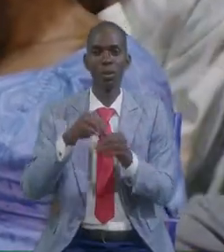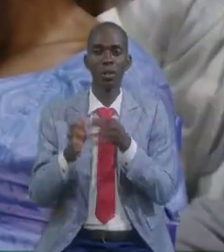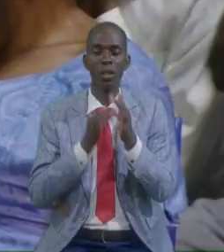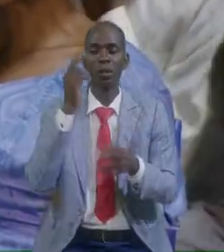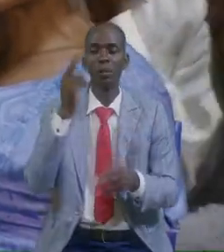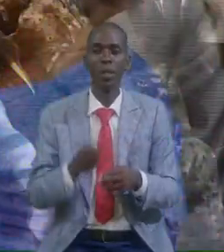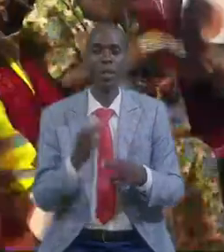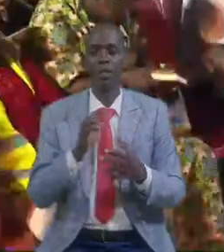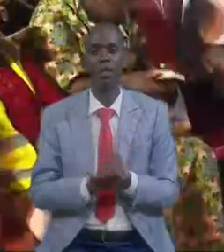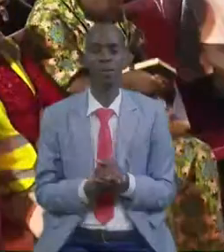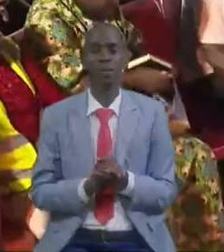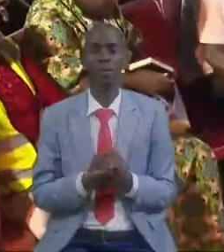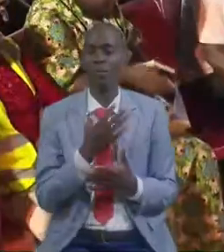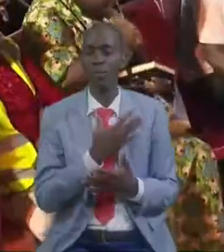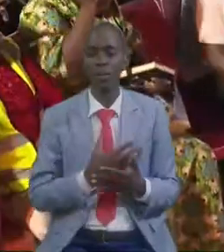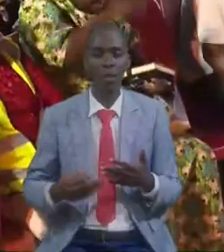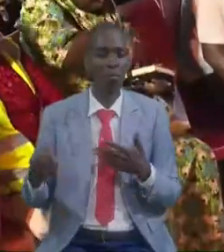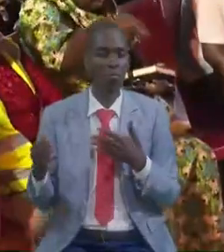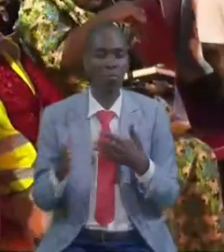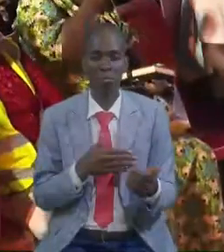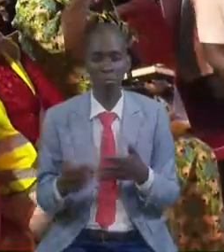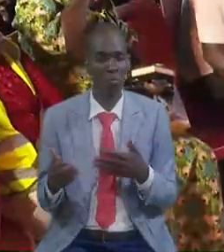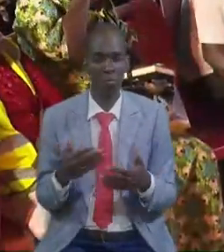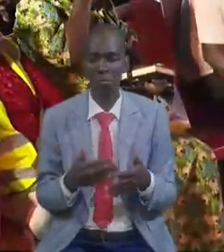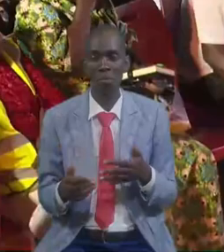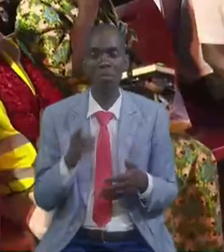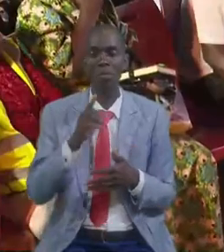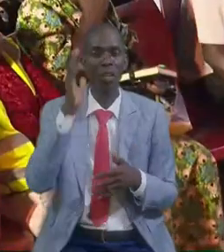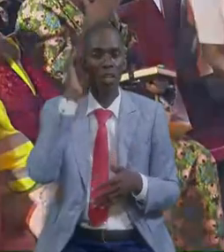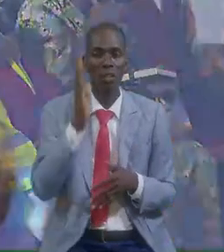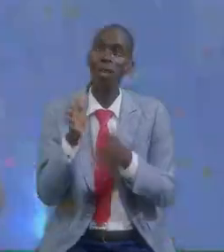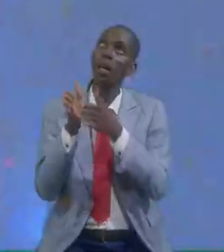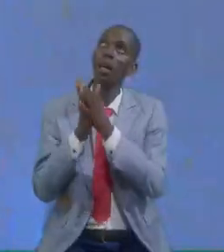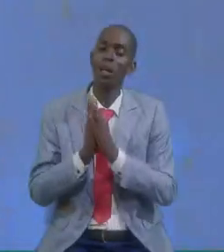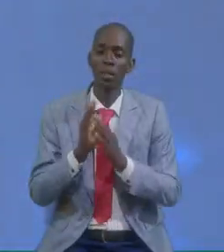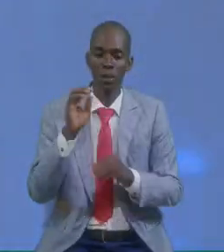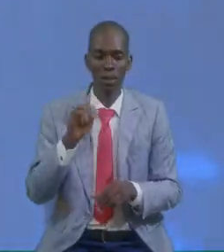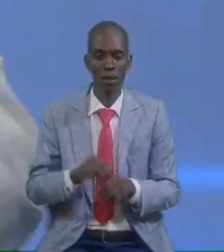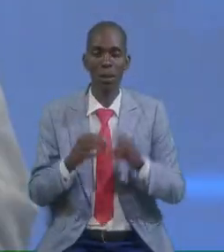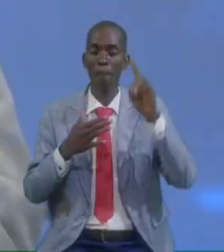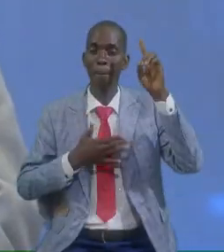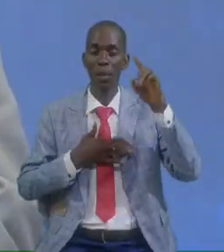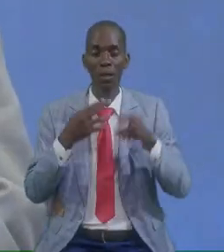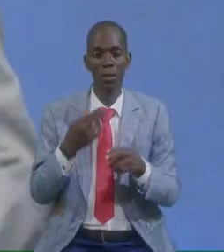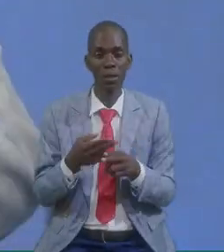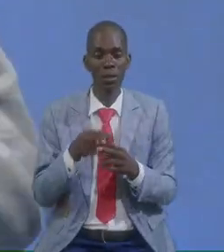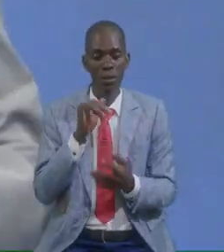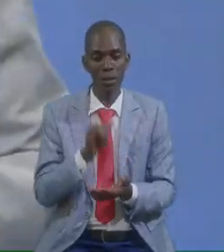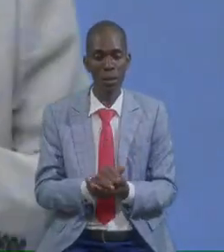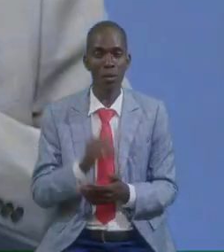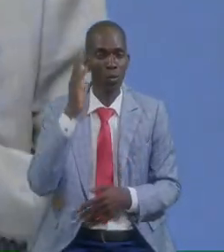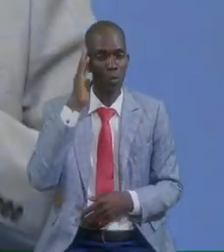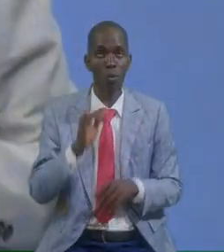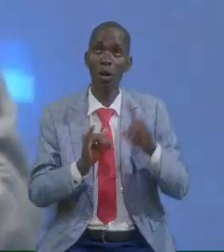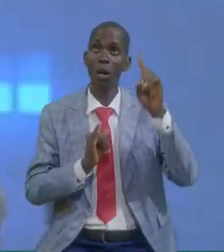name. And whatsoever ye shall ask in my name, that will I do, that